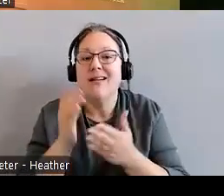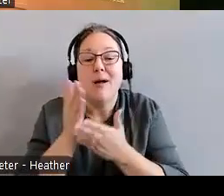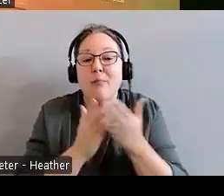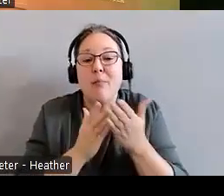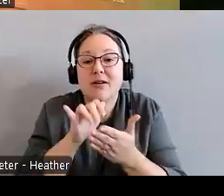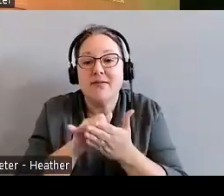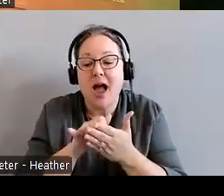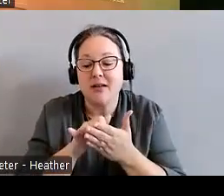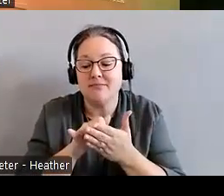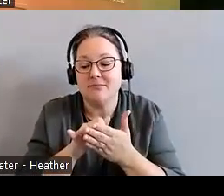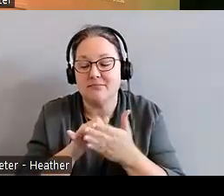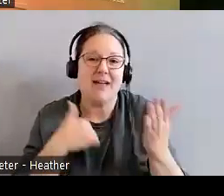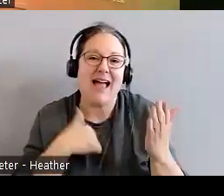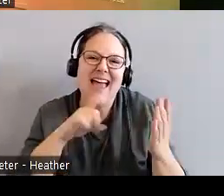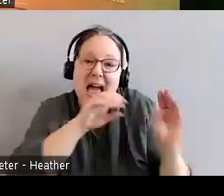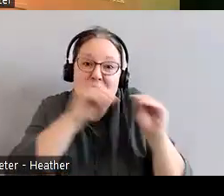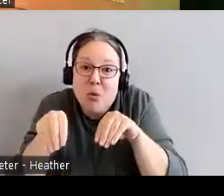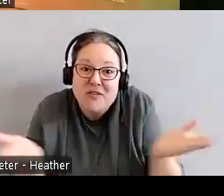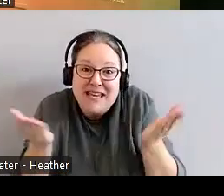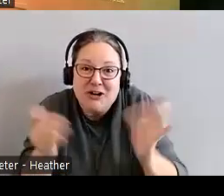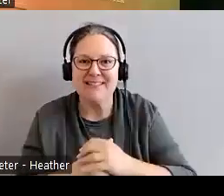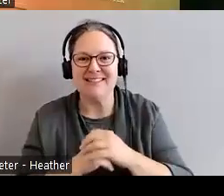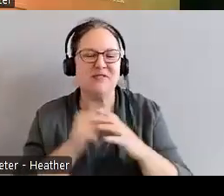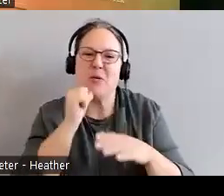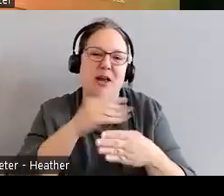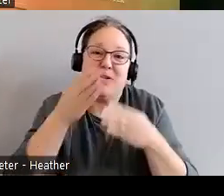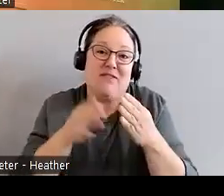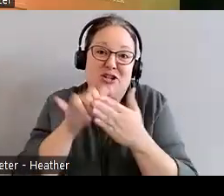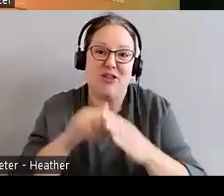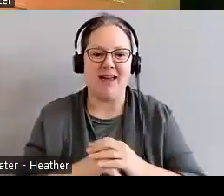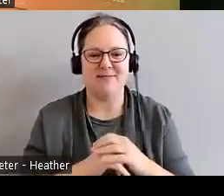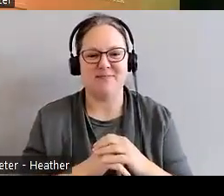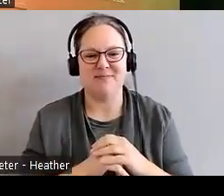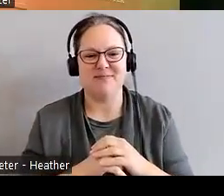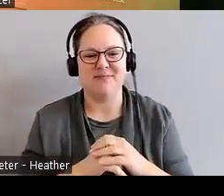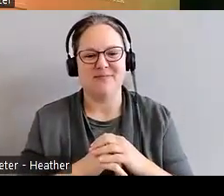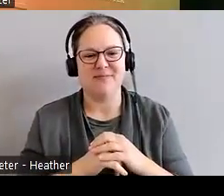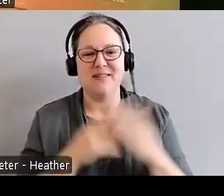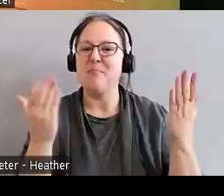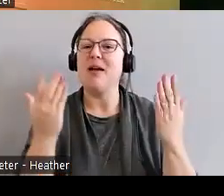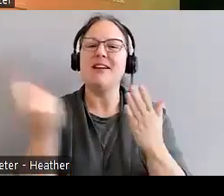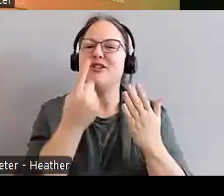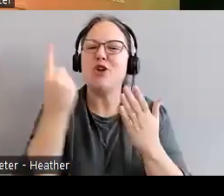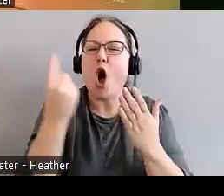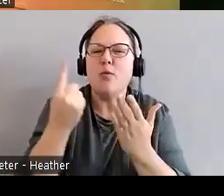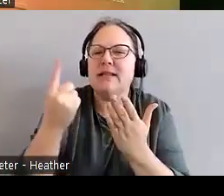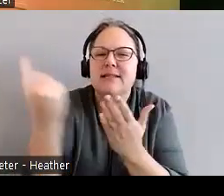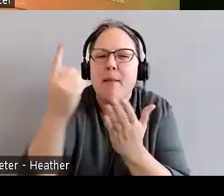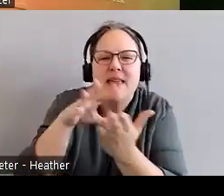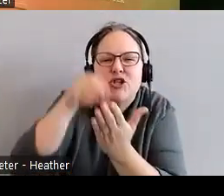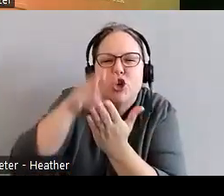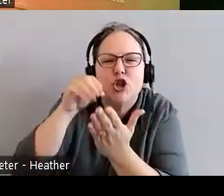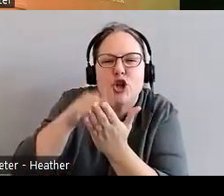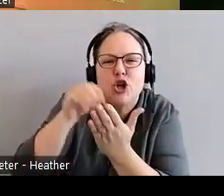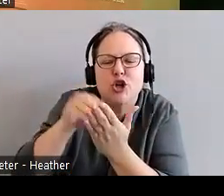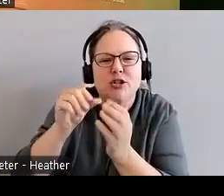had to move here, that I couldn't quite do that. But there are also lessons about it. As research is also about relationship